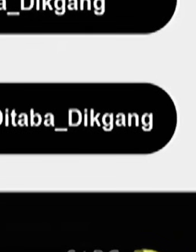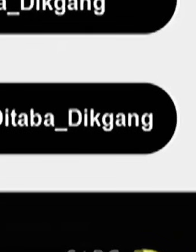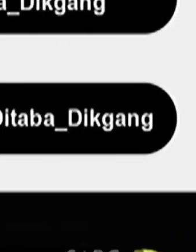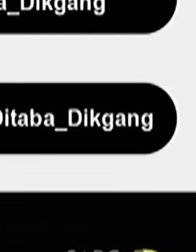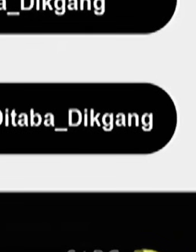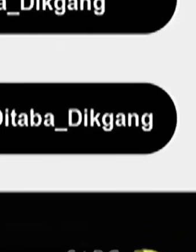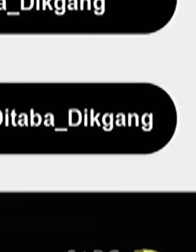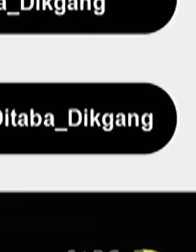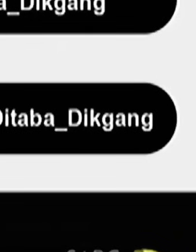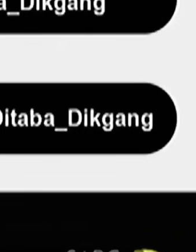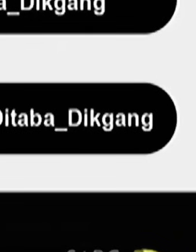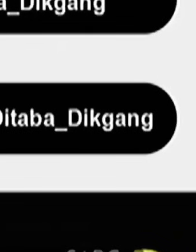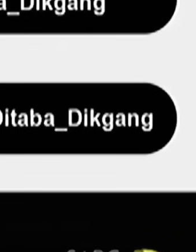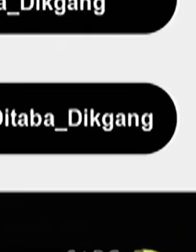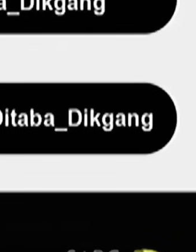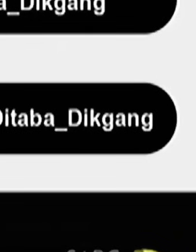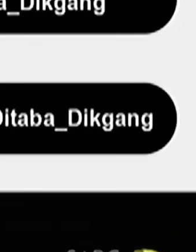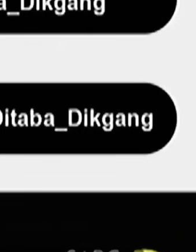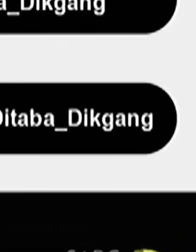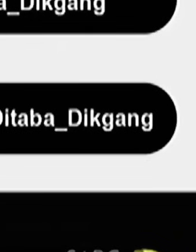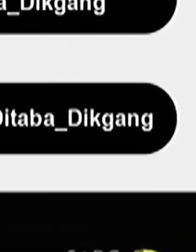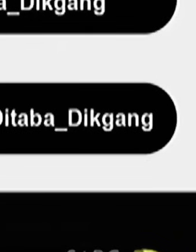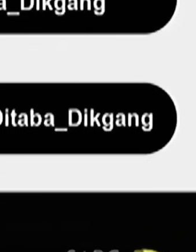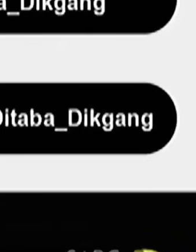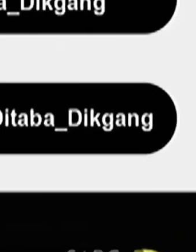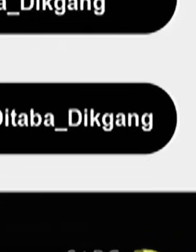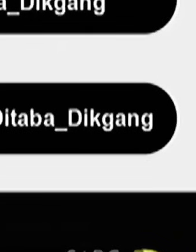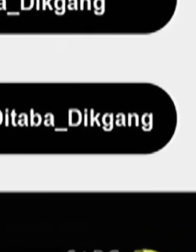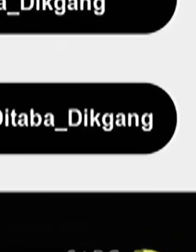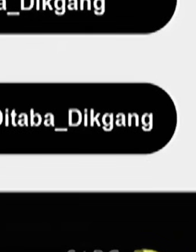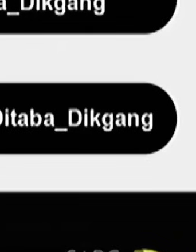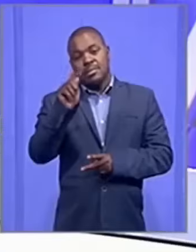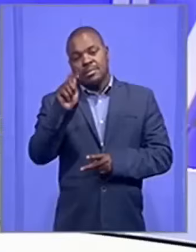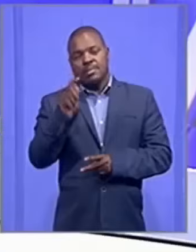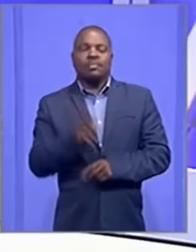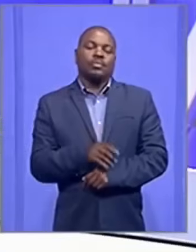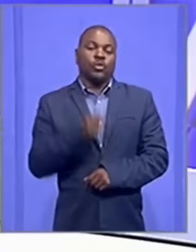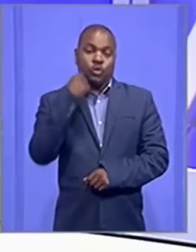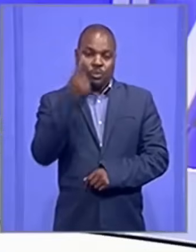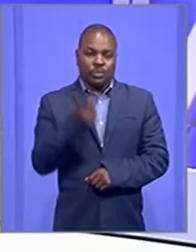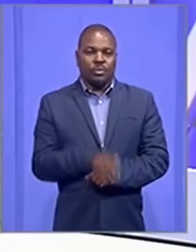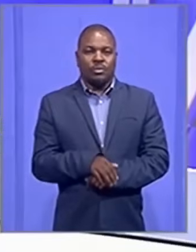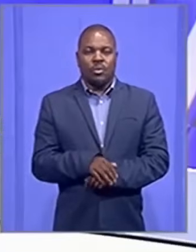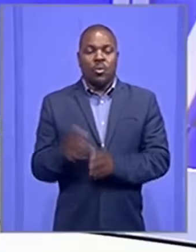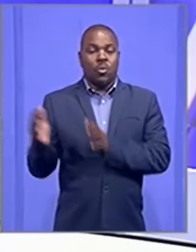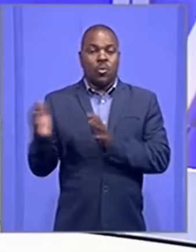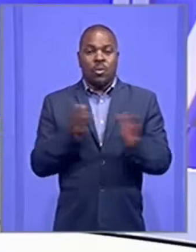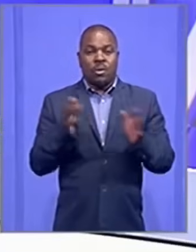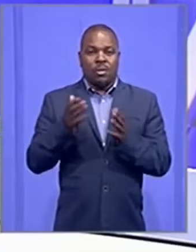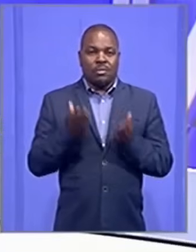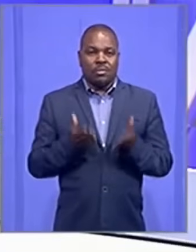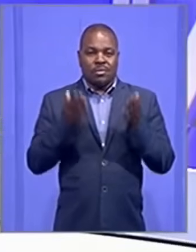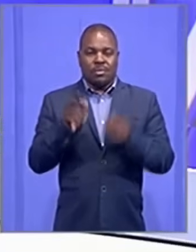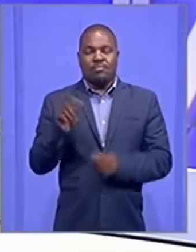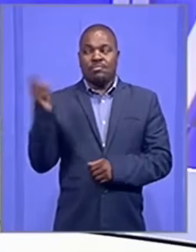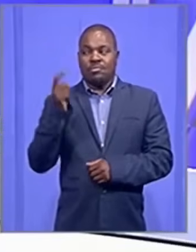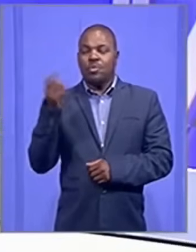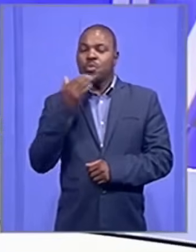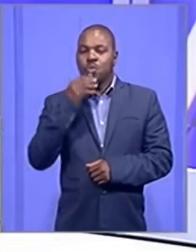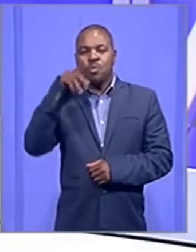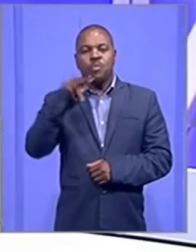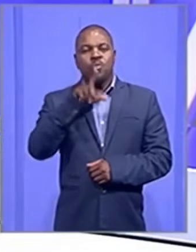le fatjona ka iriya seswai mo go SABC 2 le go DTT go sasa go latela ka kanyo ya maemo a boso ka